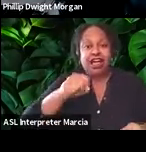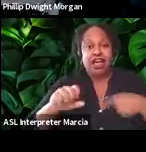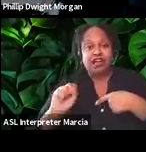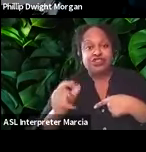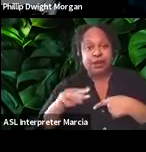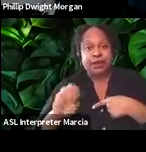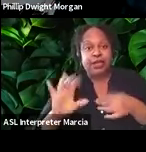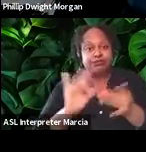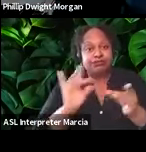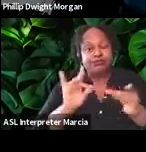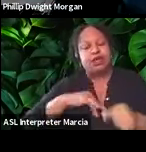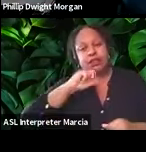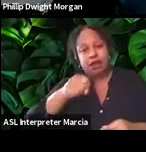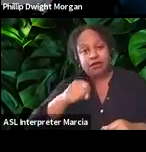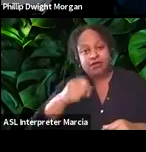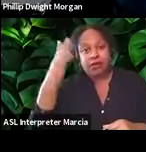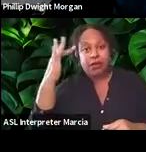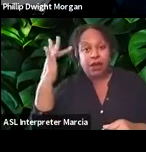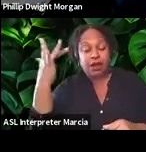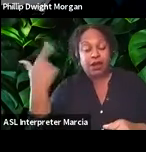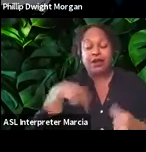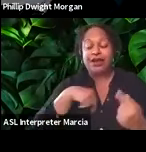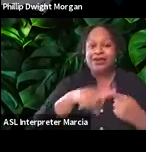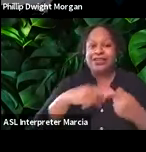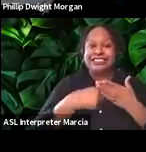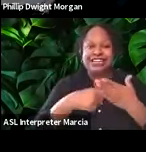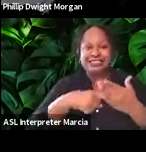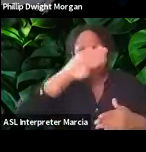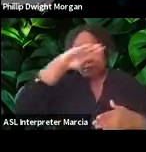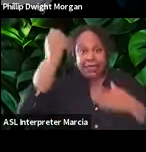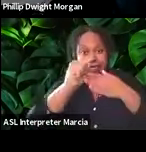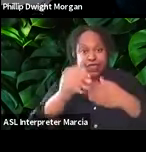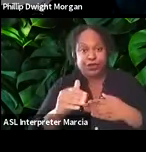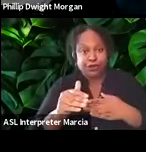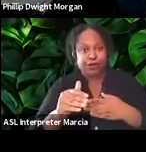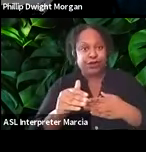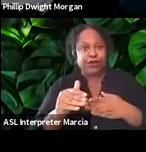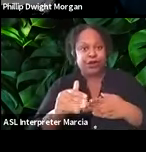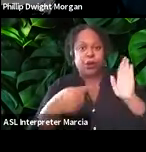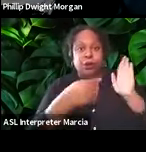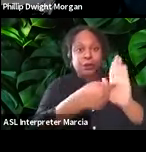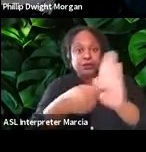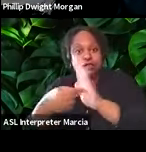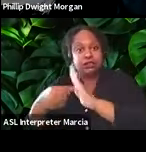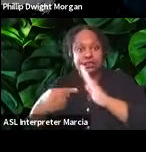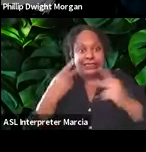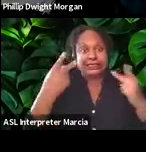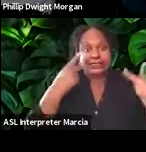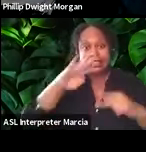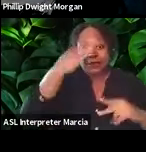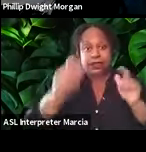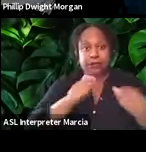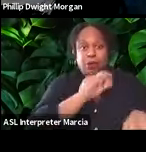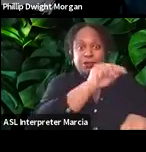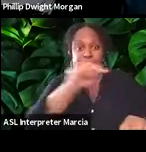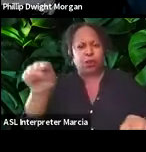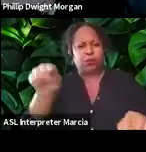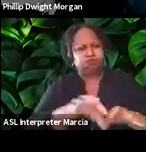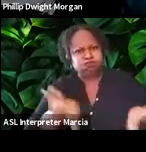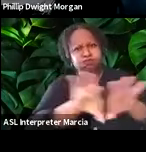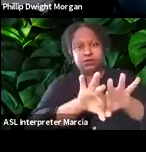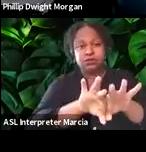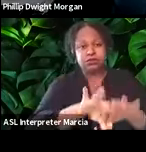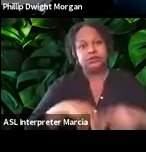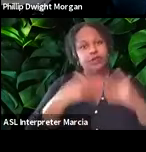says, because I think when we talk about Black leadership, representation matters. Unfortunately, in our